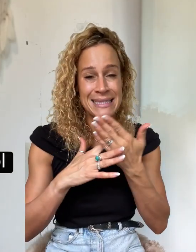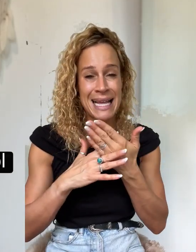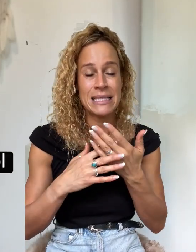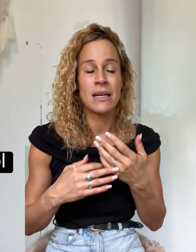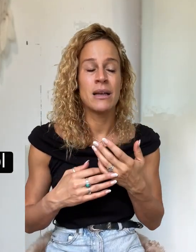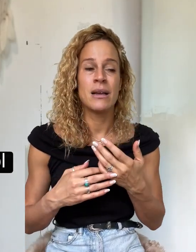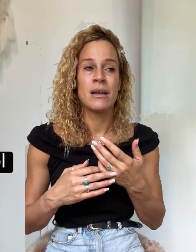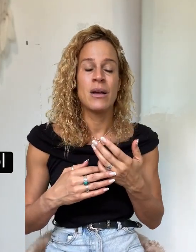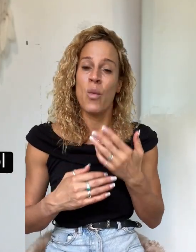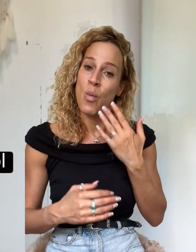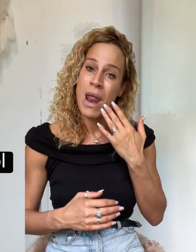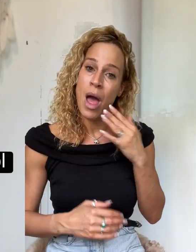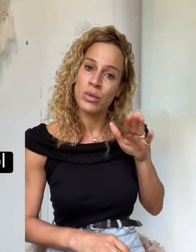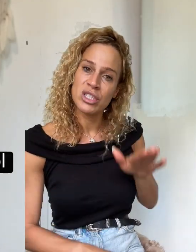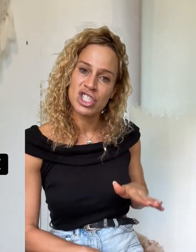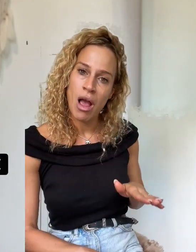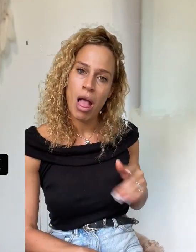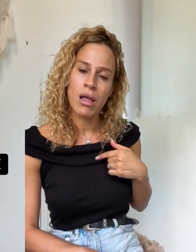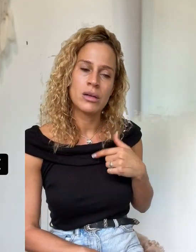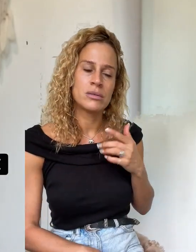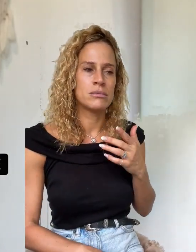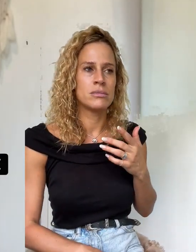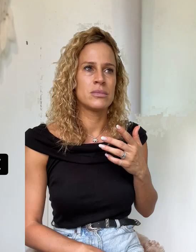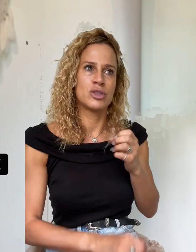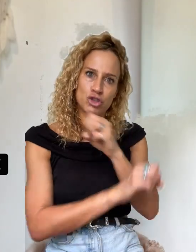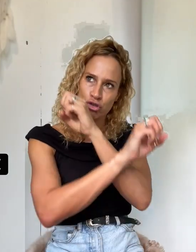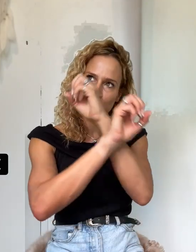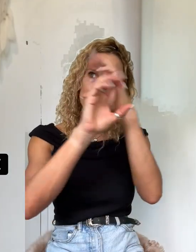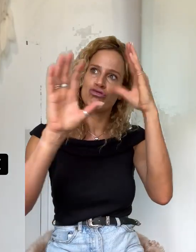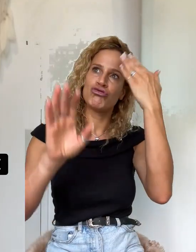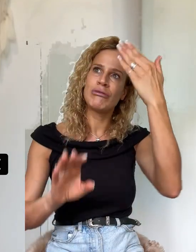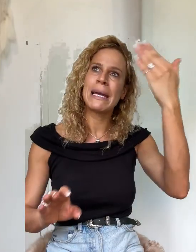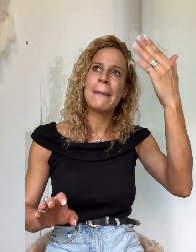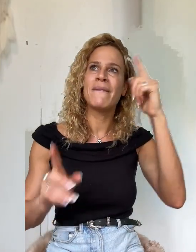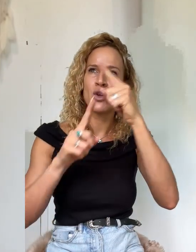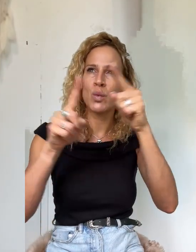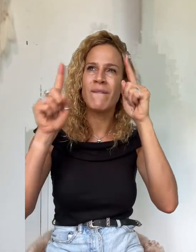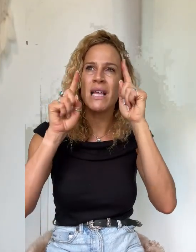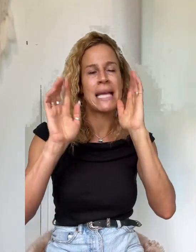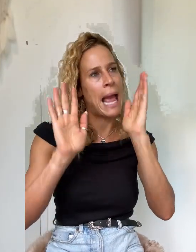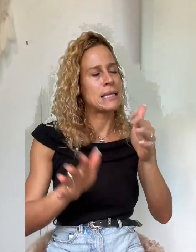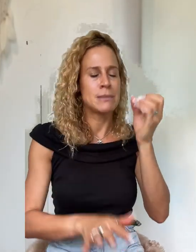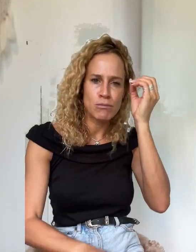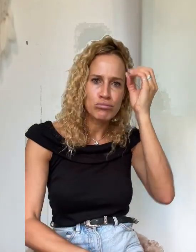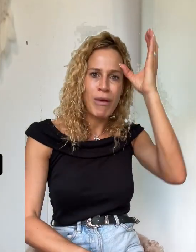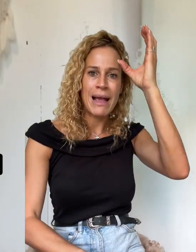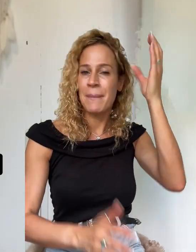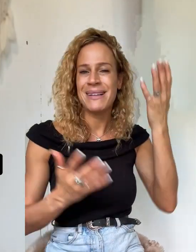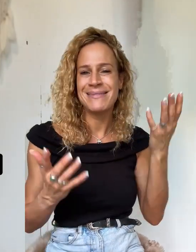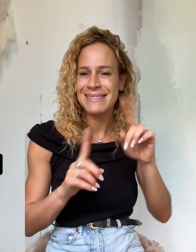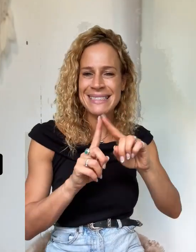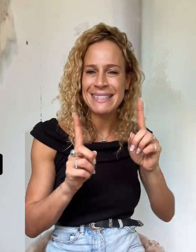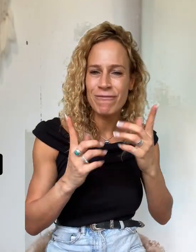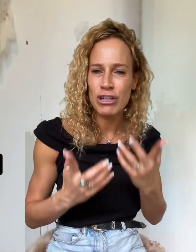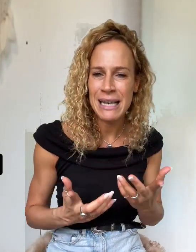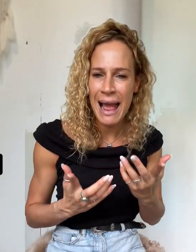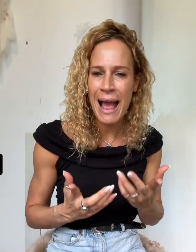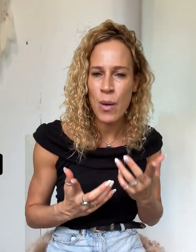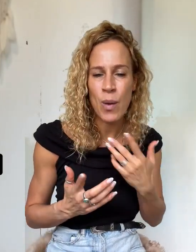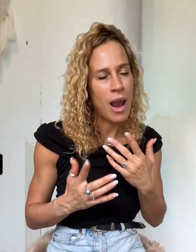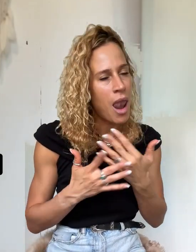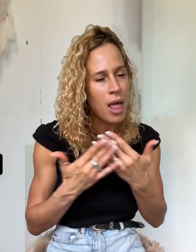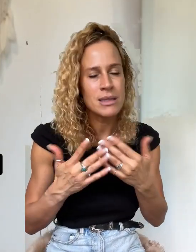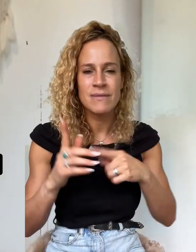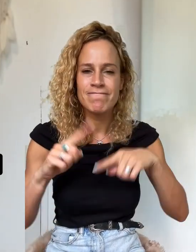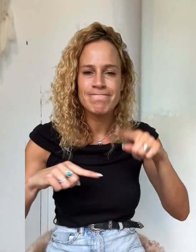When I was young at school, to go to university, you had to be the brainiest in the school, but it's not the case anymore. Yeah, it was a brilliant thing and